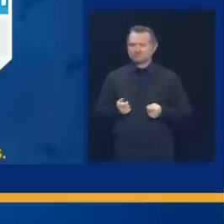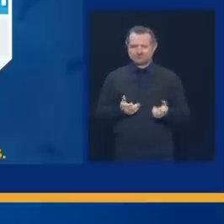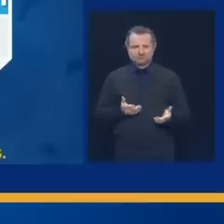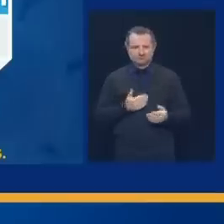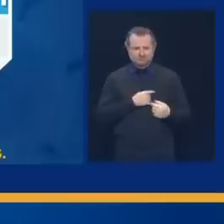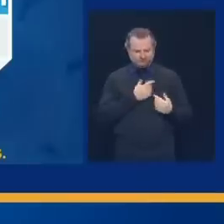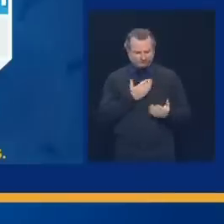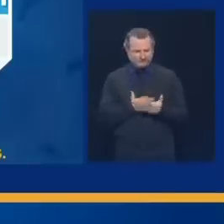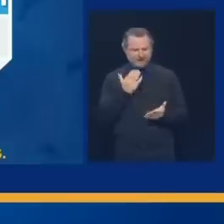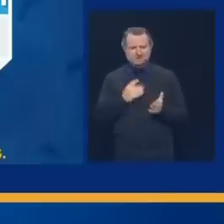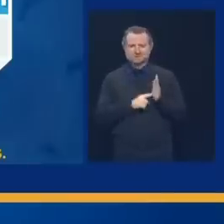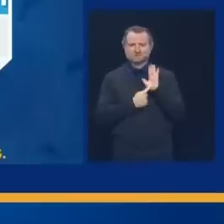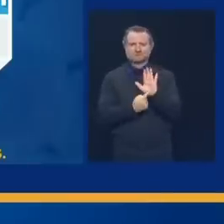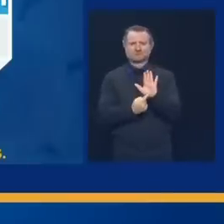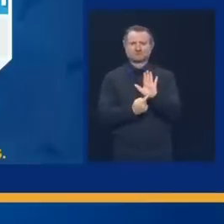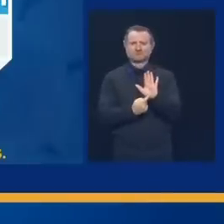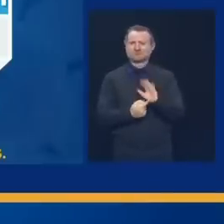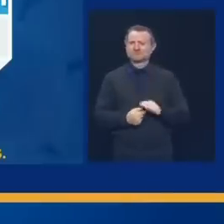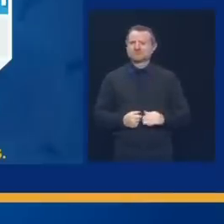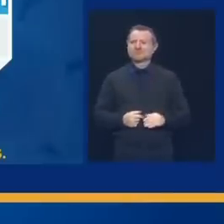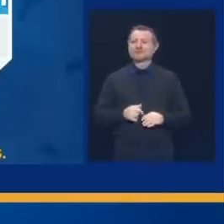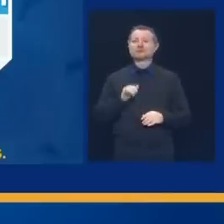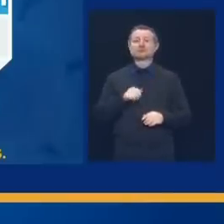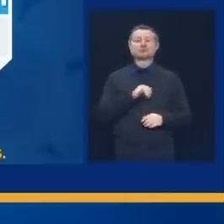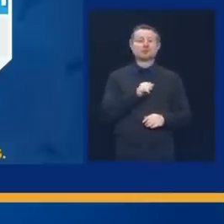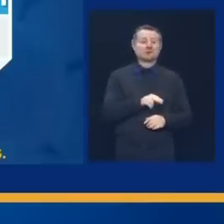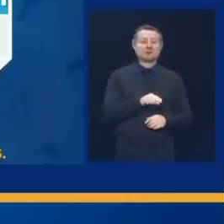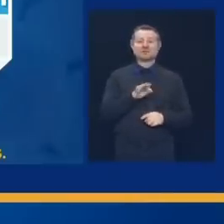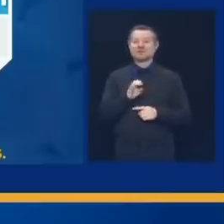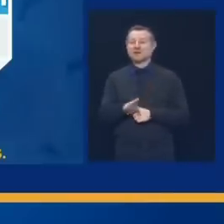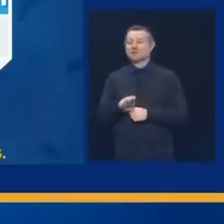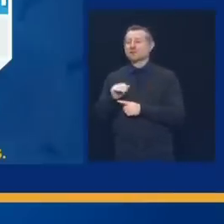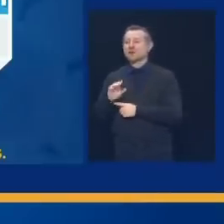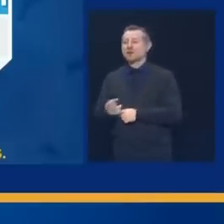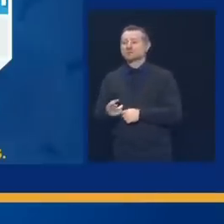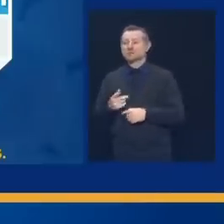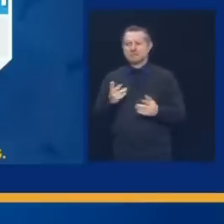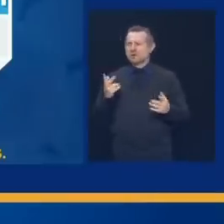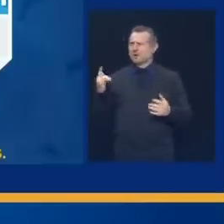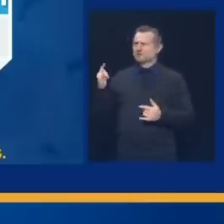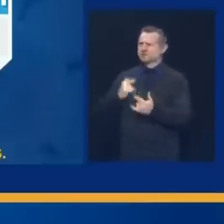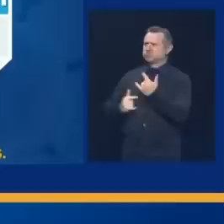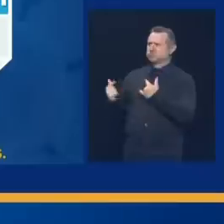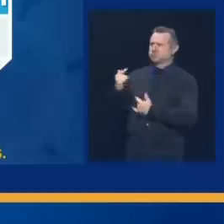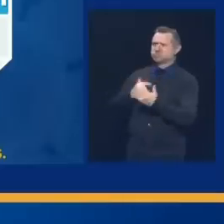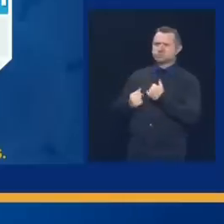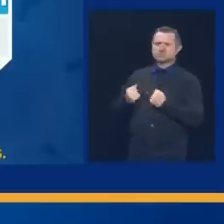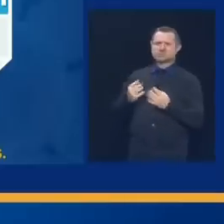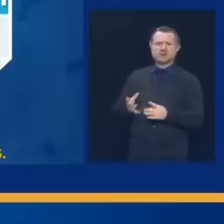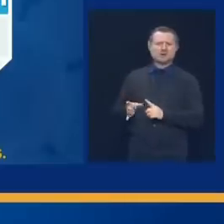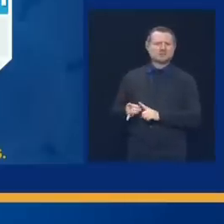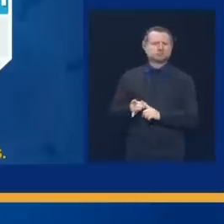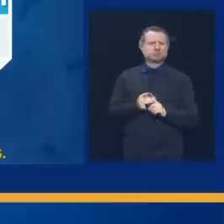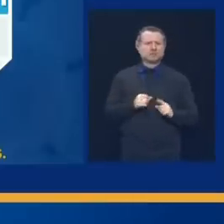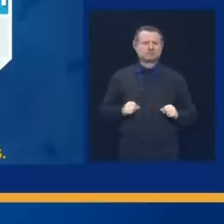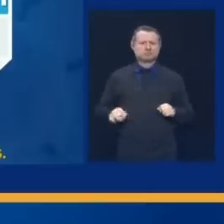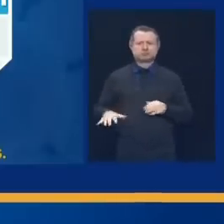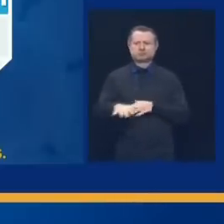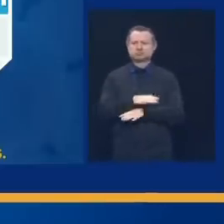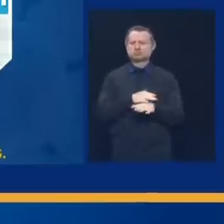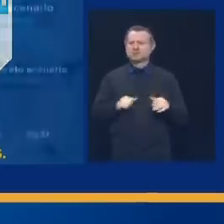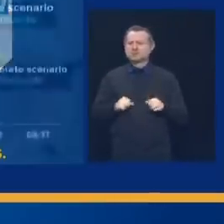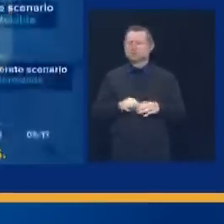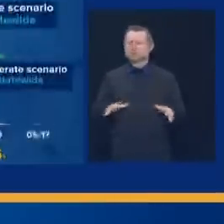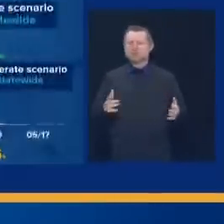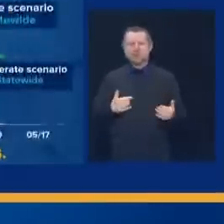Fact, January, February, March, COVID came to New York. We call it an ambush because the